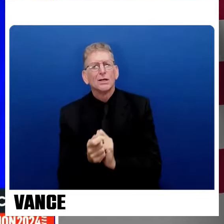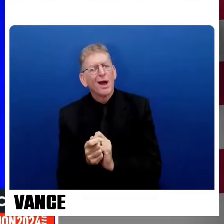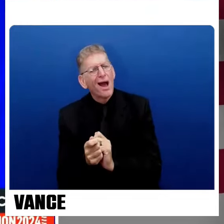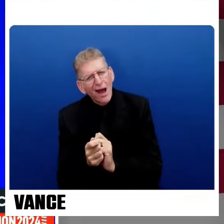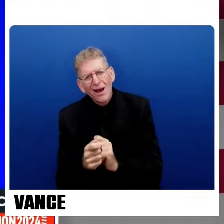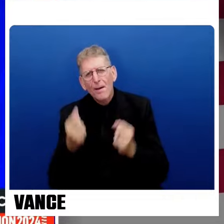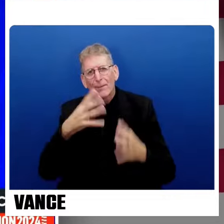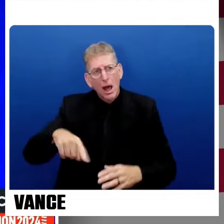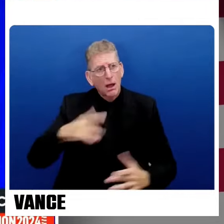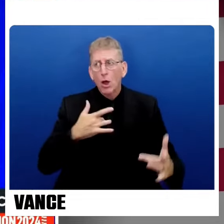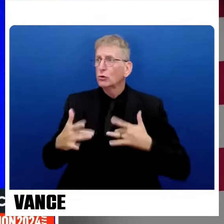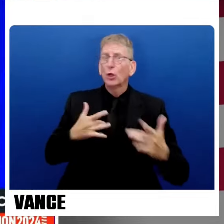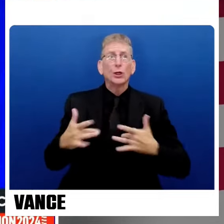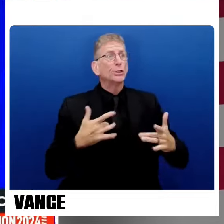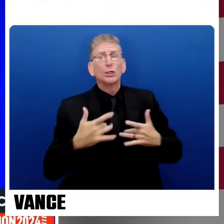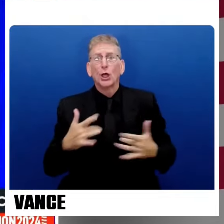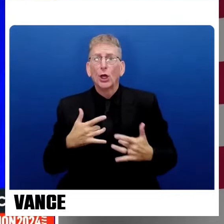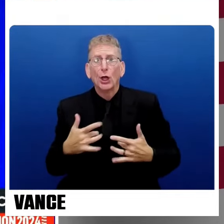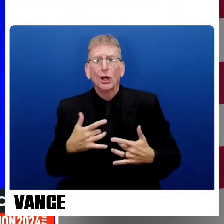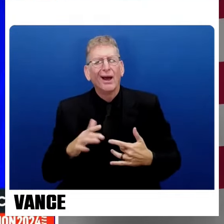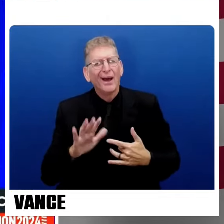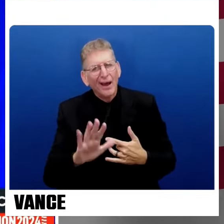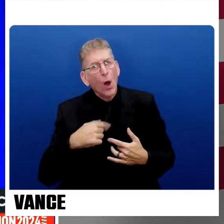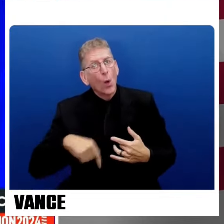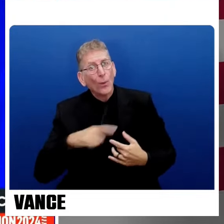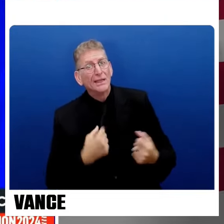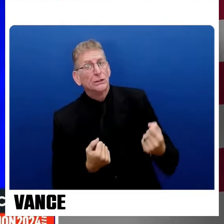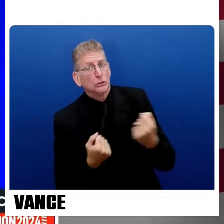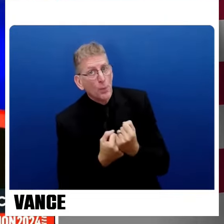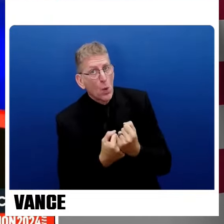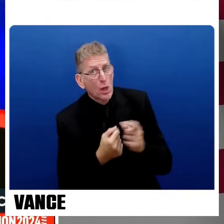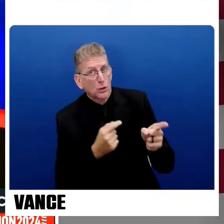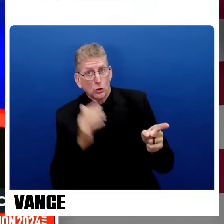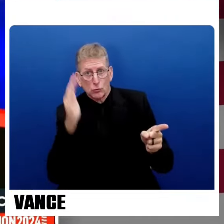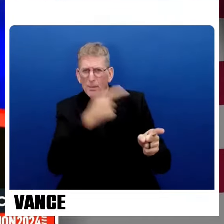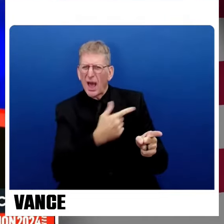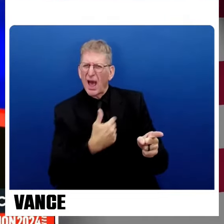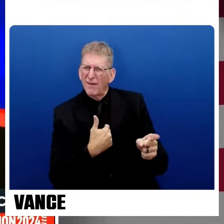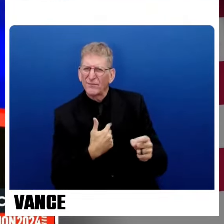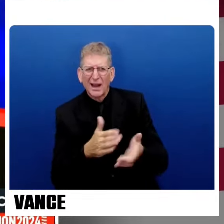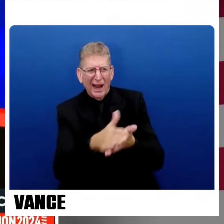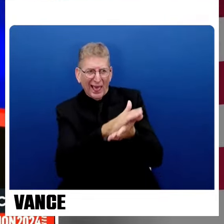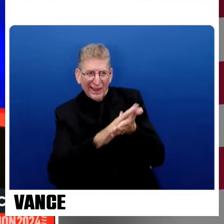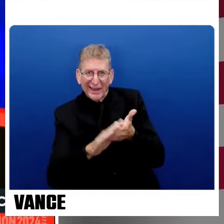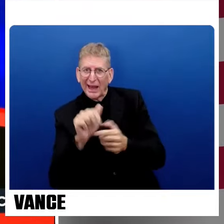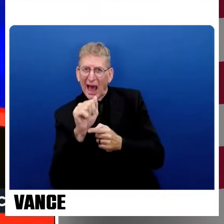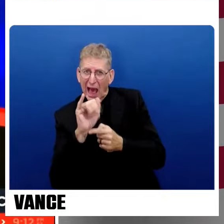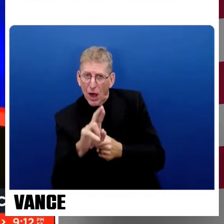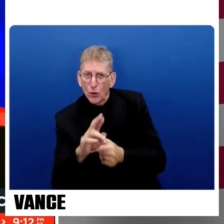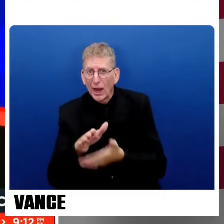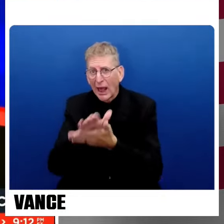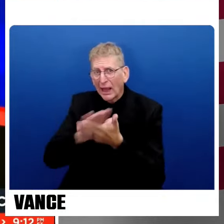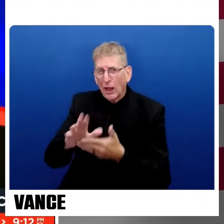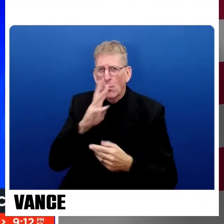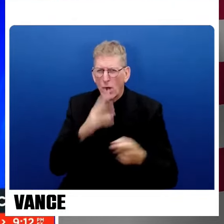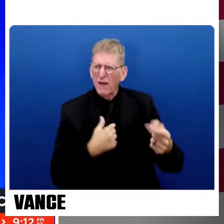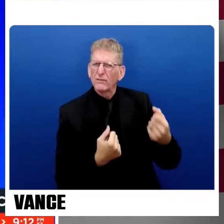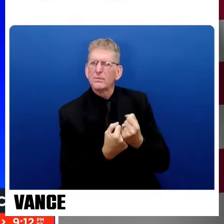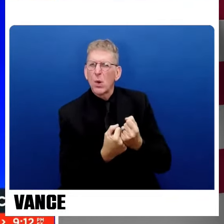Trump and I support clean air, clean water. We want the environment to be cleaner and safer. But one of the things that I've noticed some of our Democratic friends talking a lot